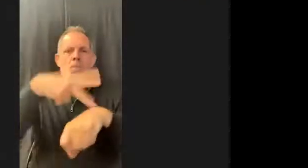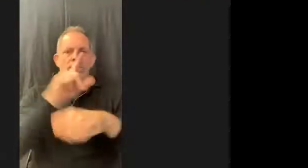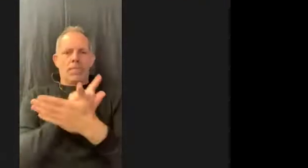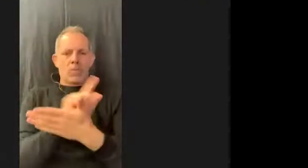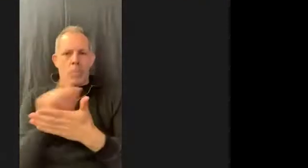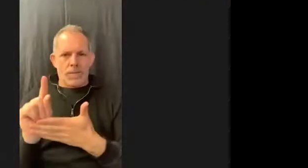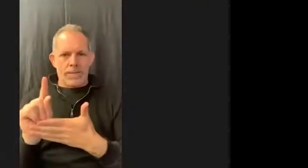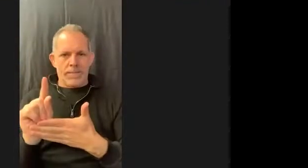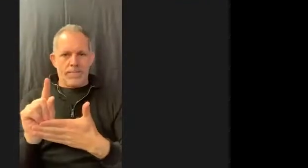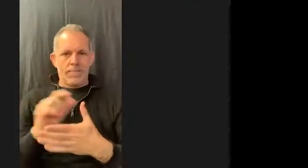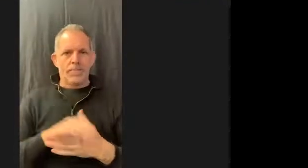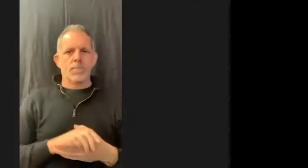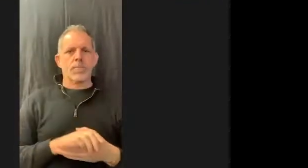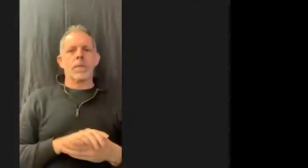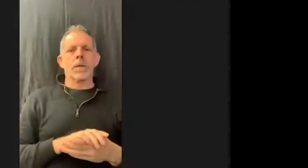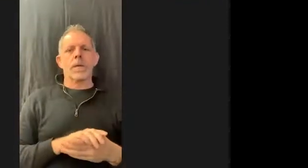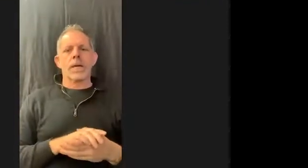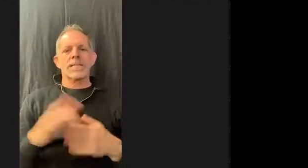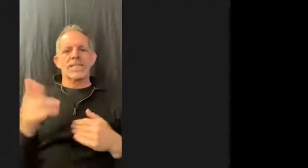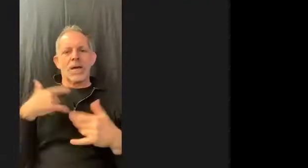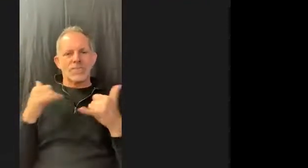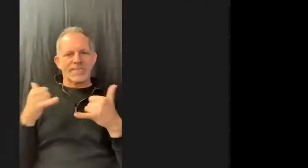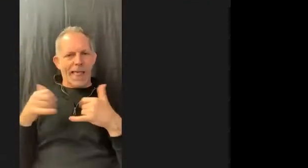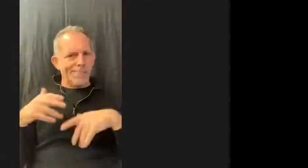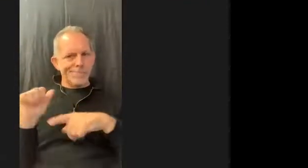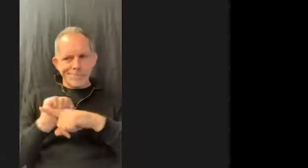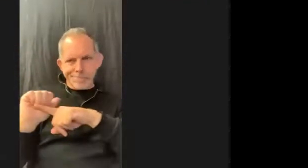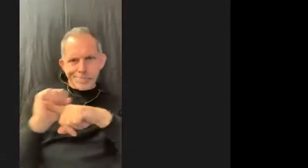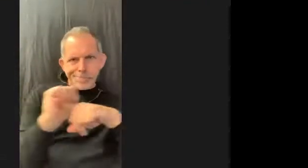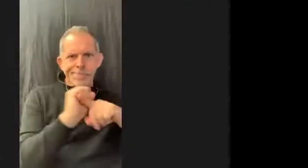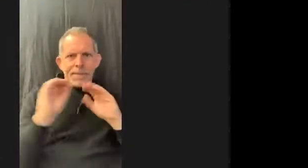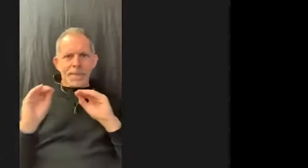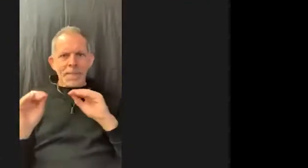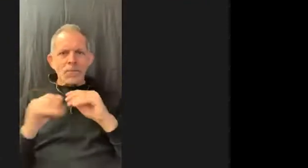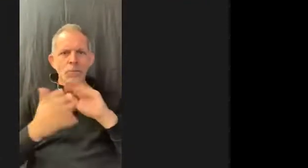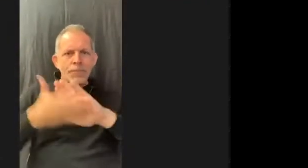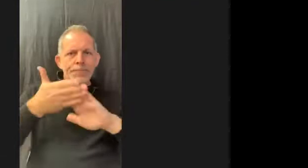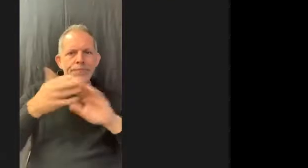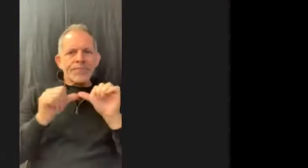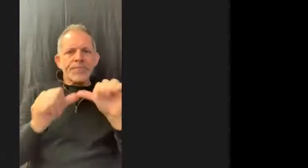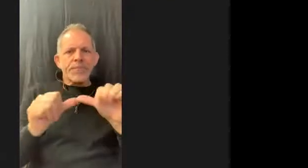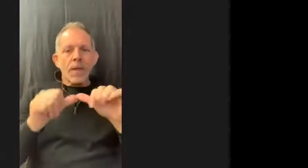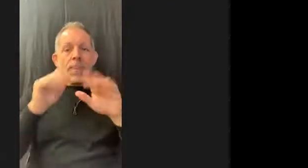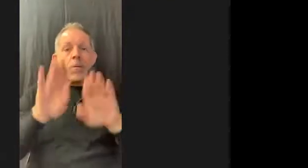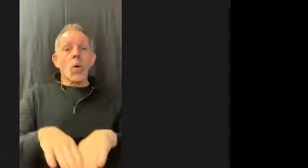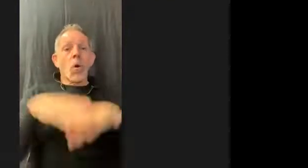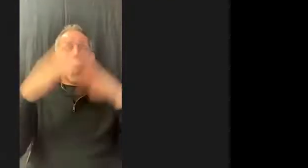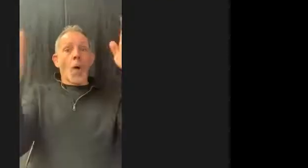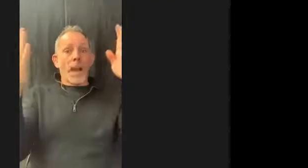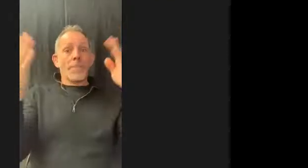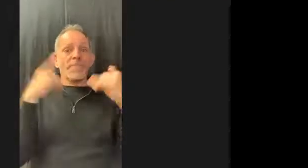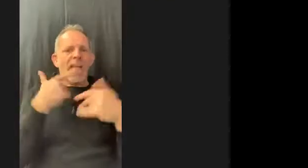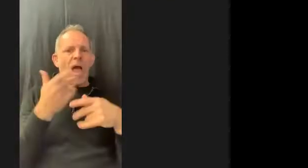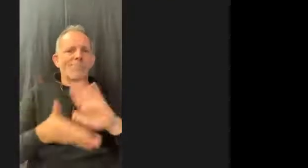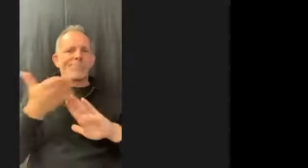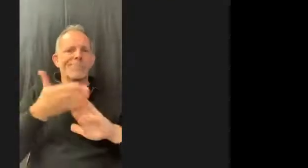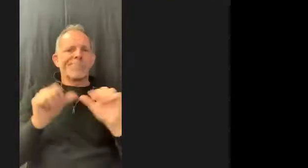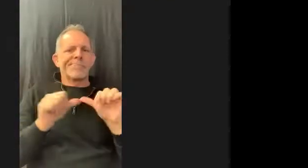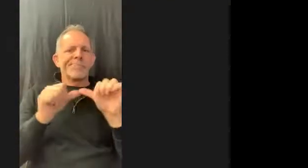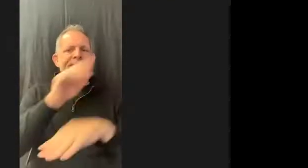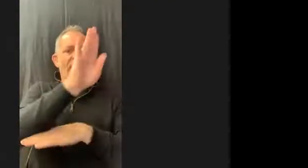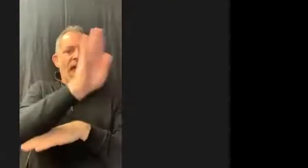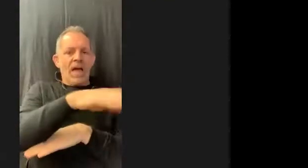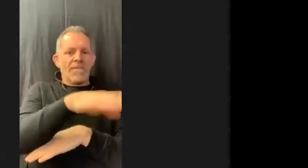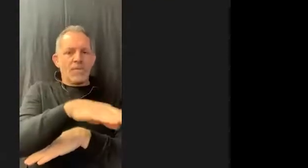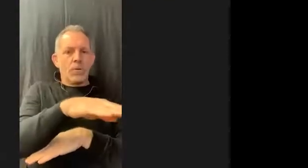for appointments in the afternoon. Moving forward, it will be a vaccination-only site at Outweigh there on Wednesdays